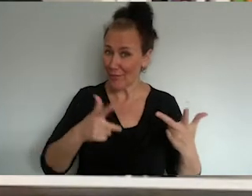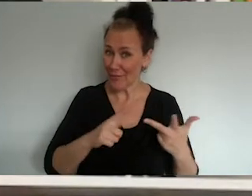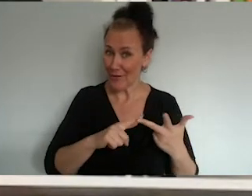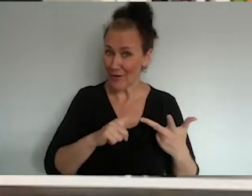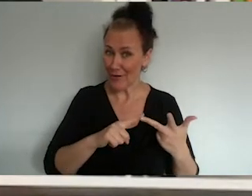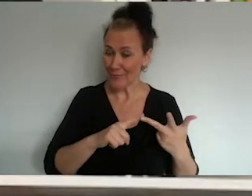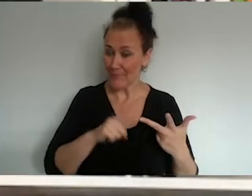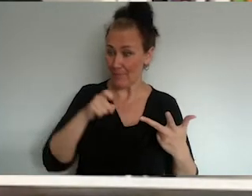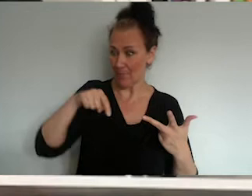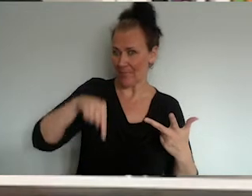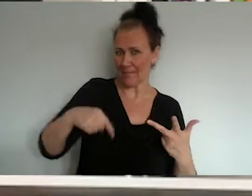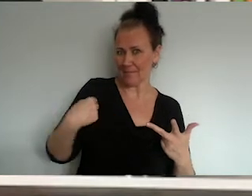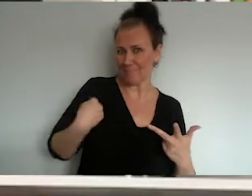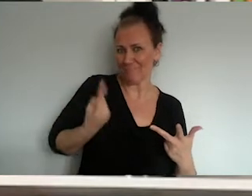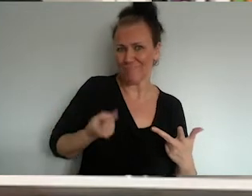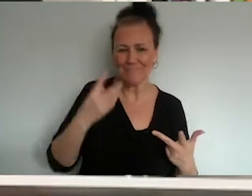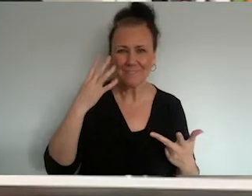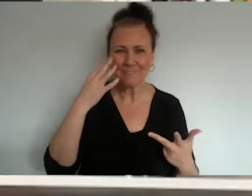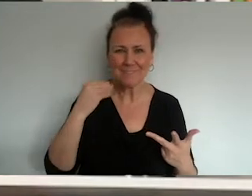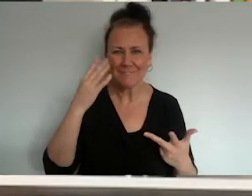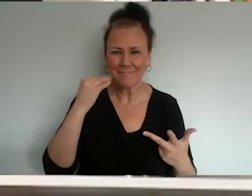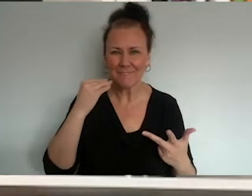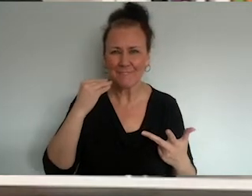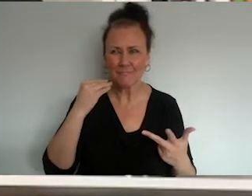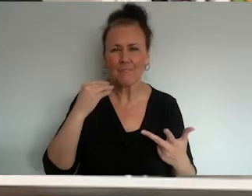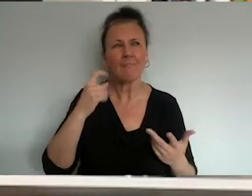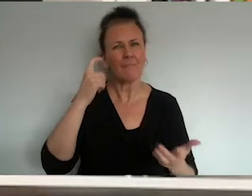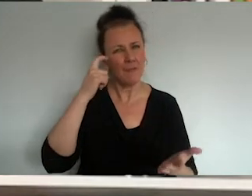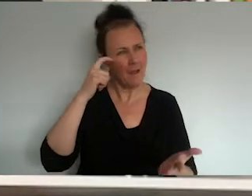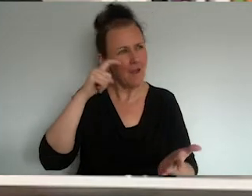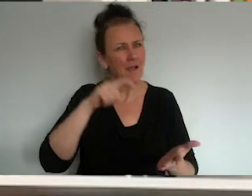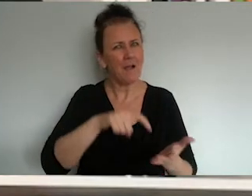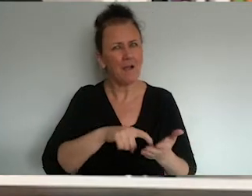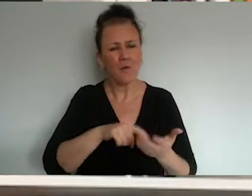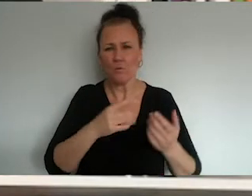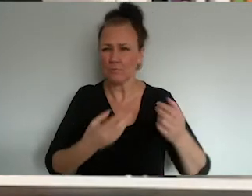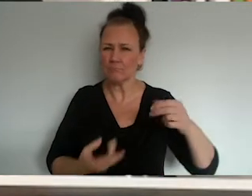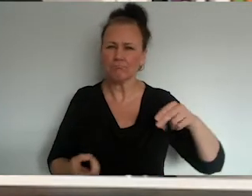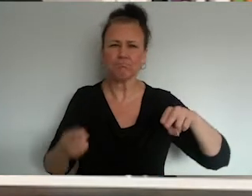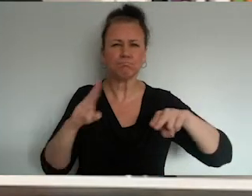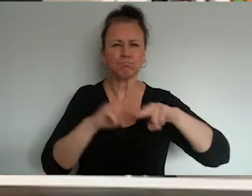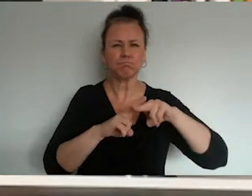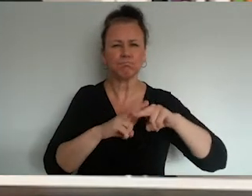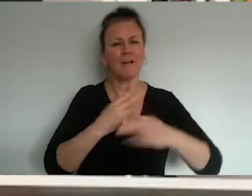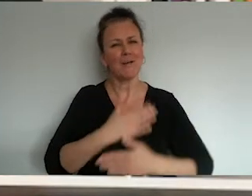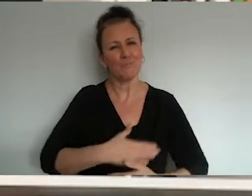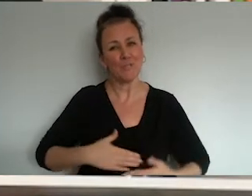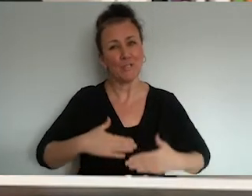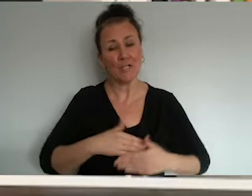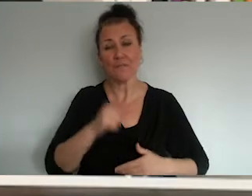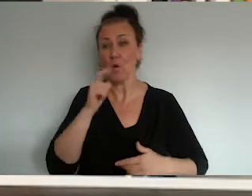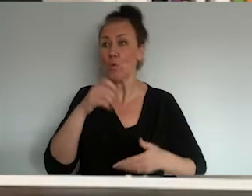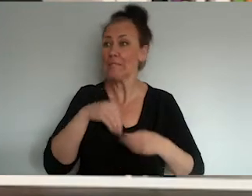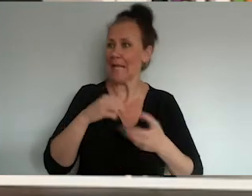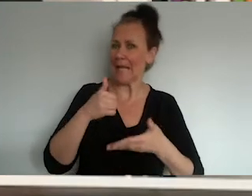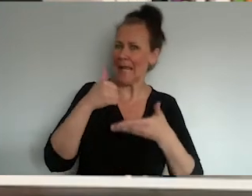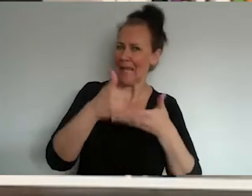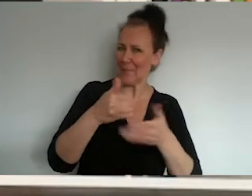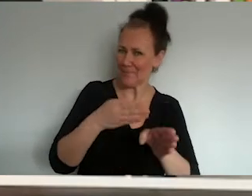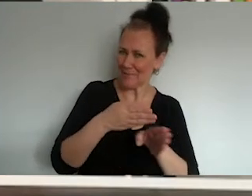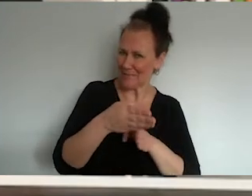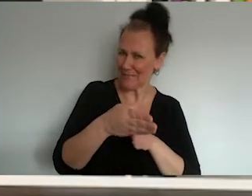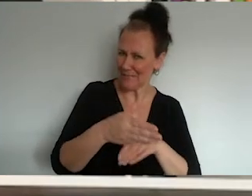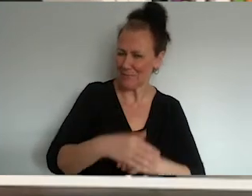The third good thing to come out of this experience has been a surge in appreciation for those in the helping